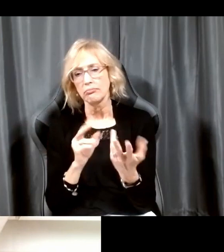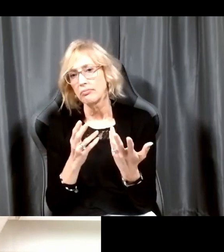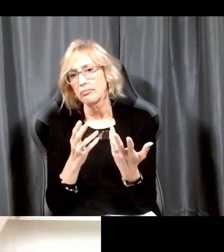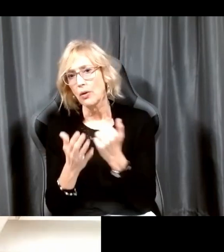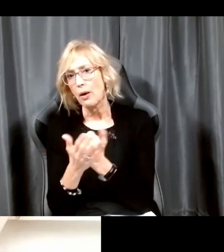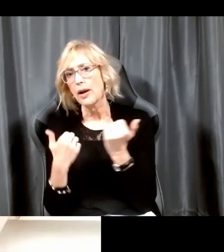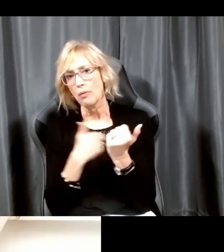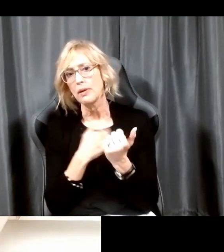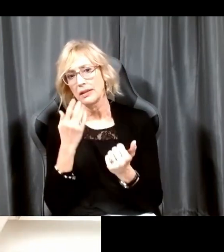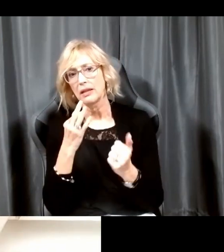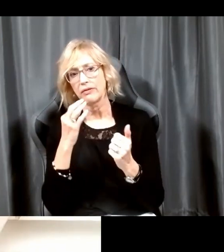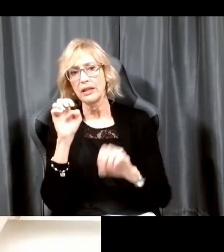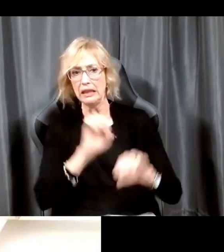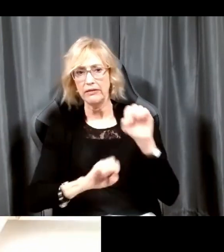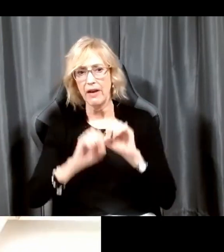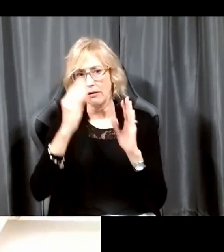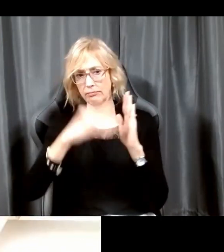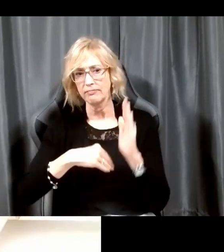us.